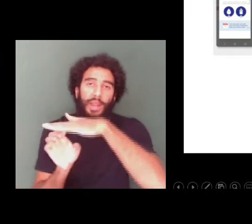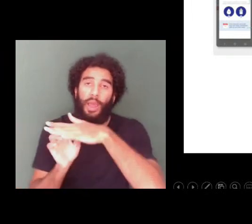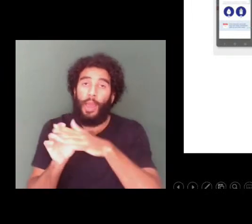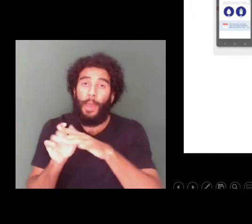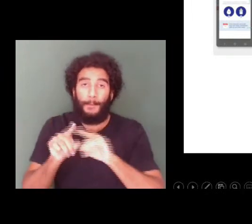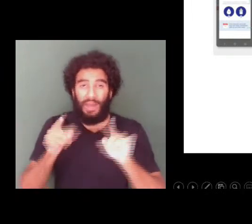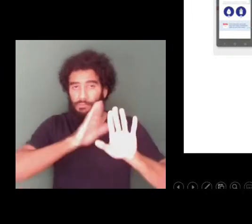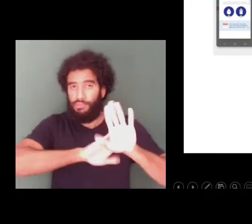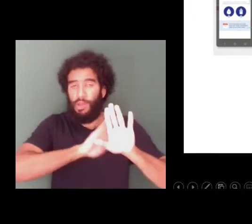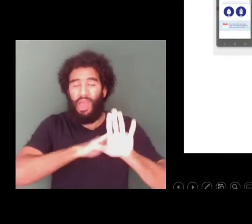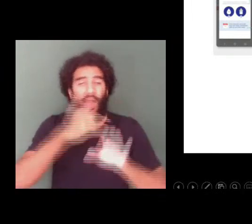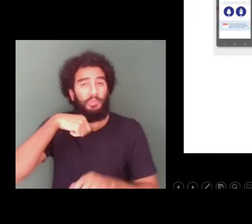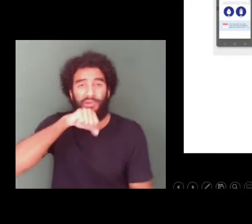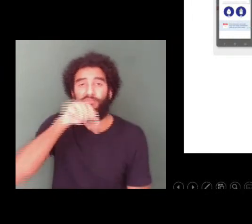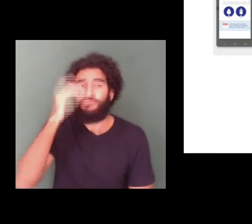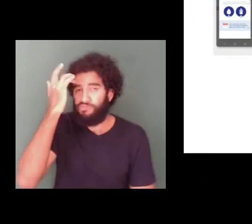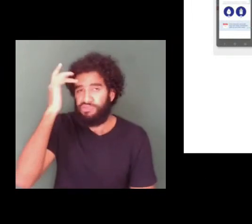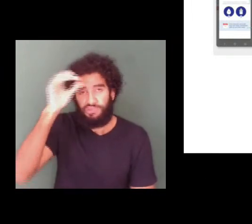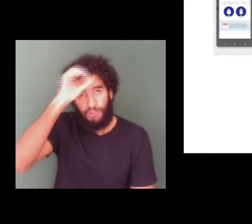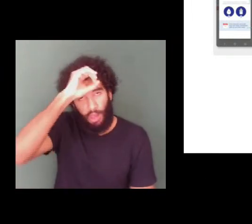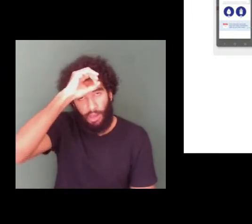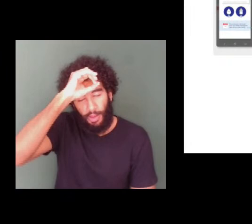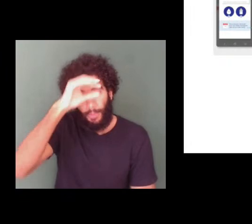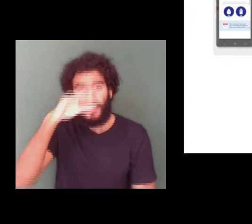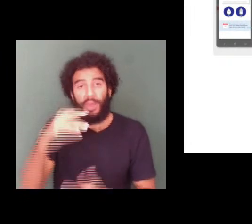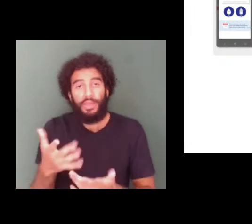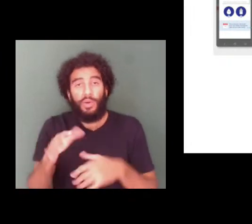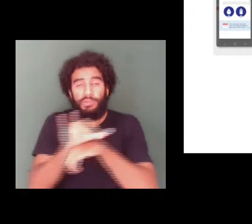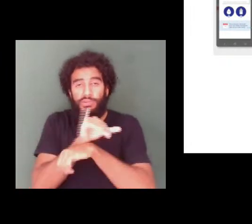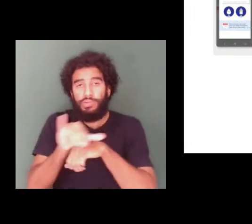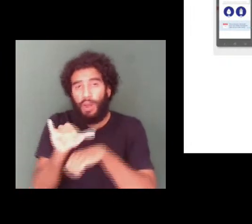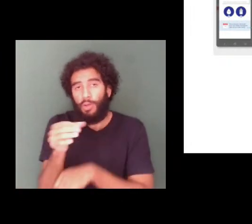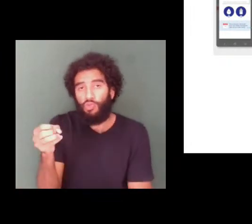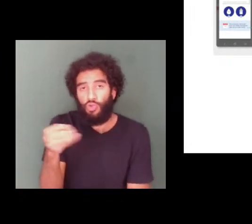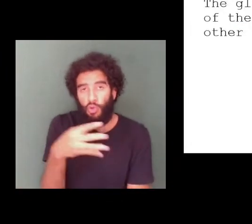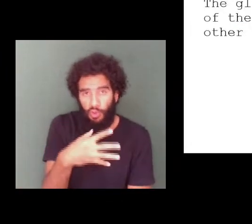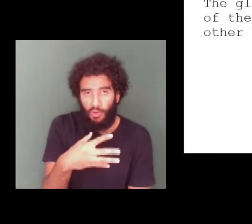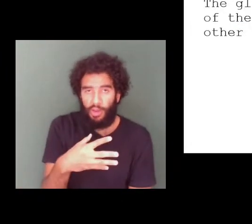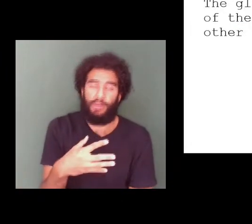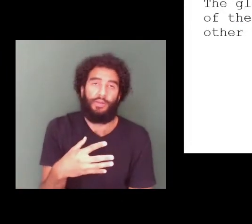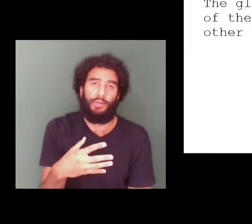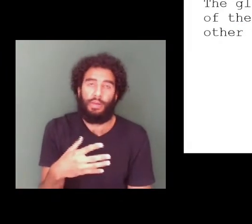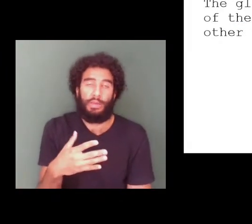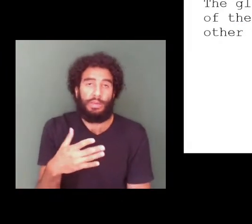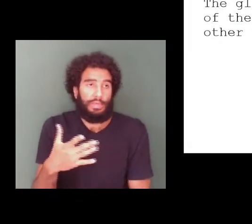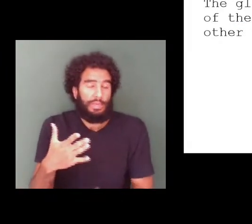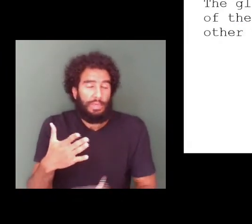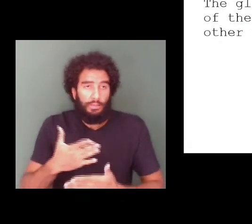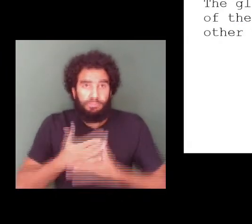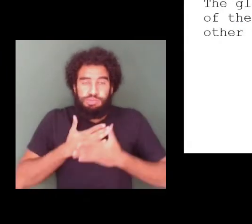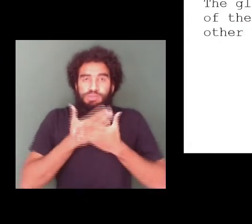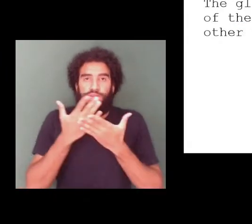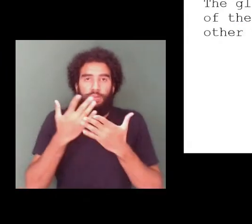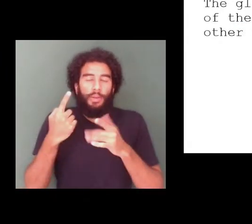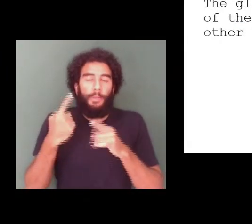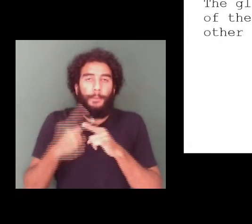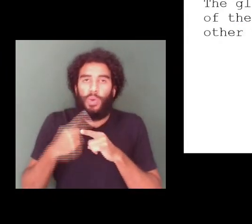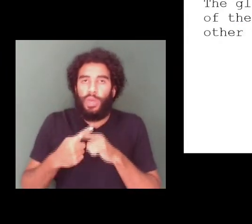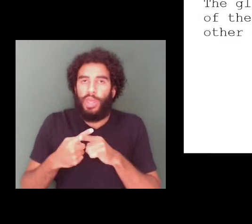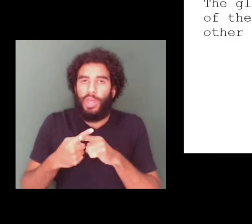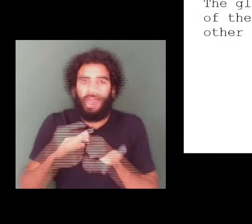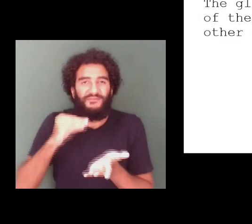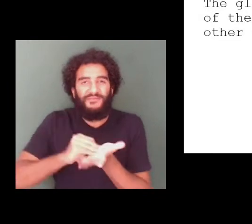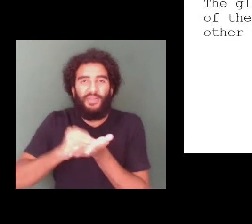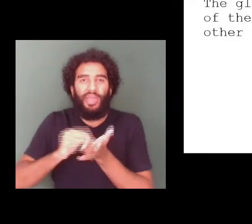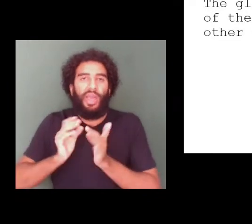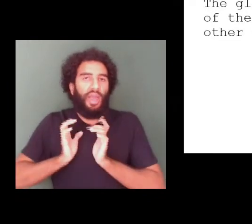strategies that are really kind of scary and how incredibly effective and invasive they are. And then we have to recognize that this